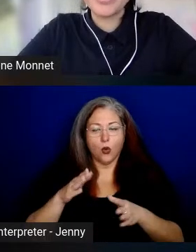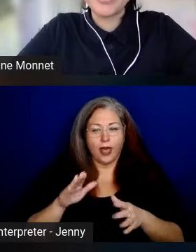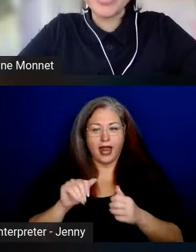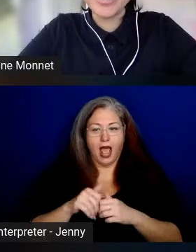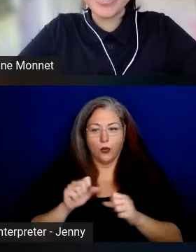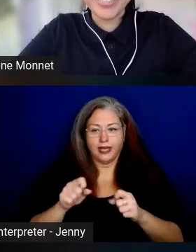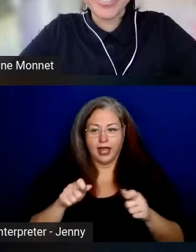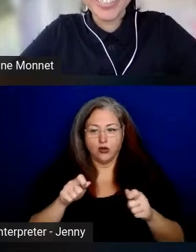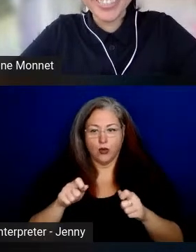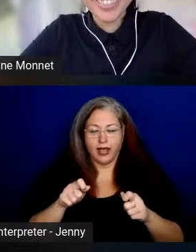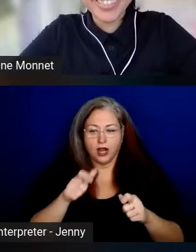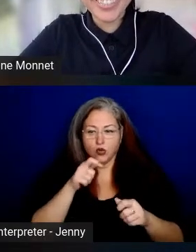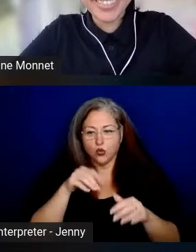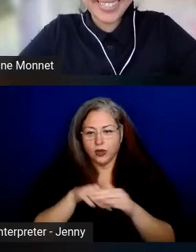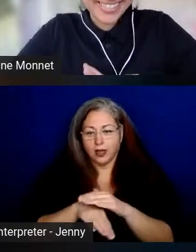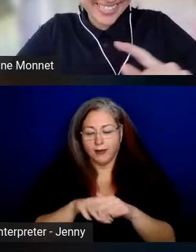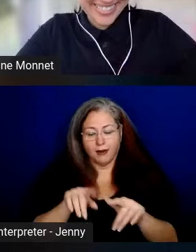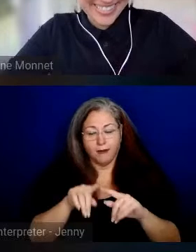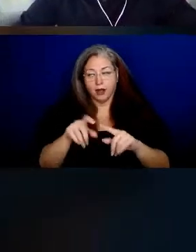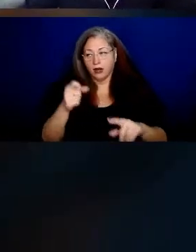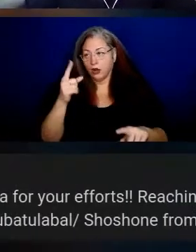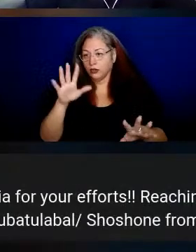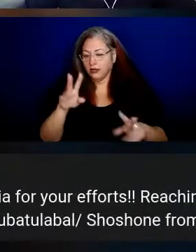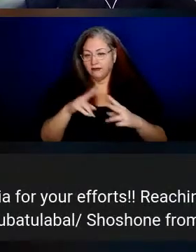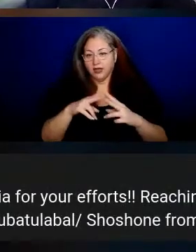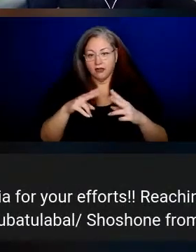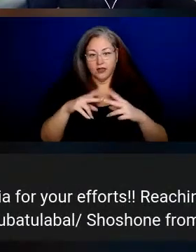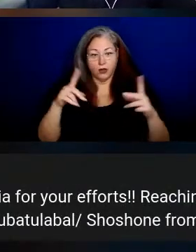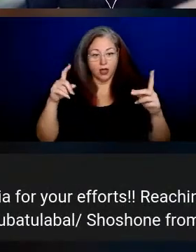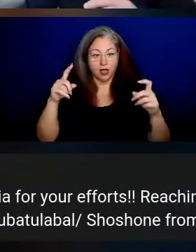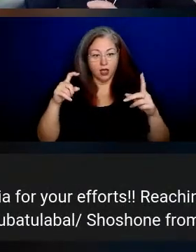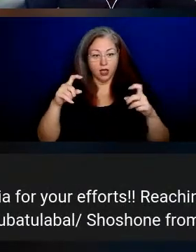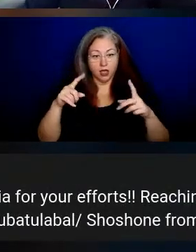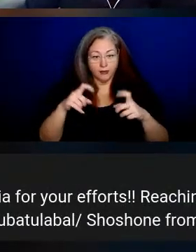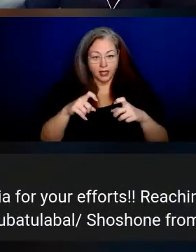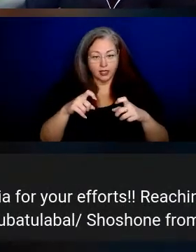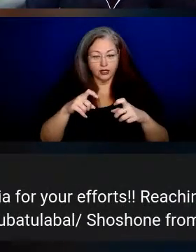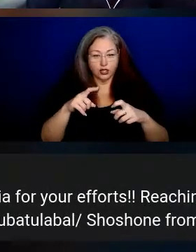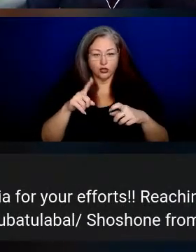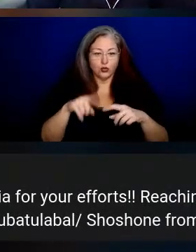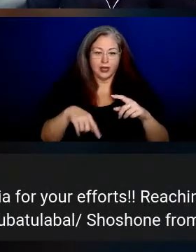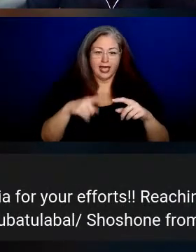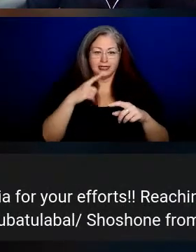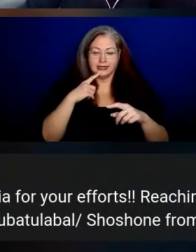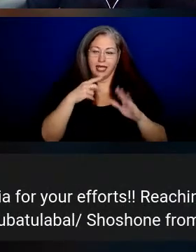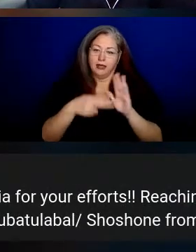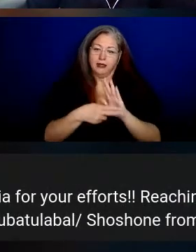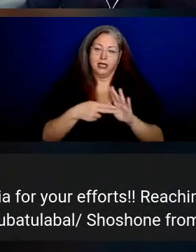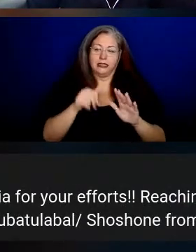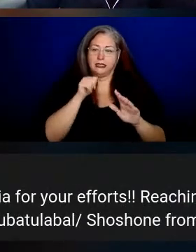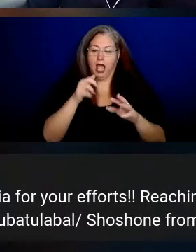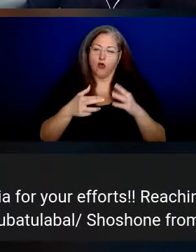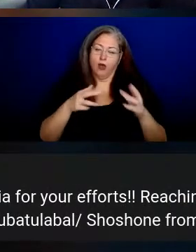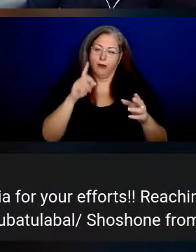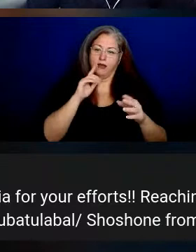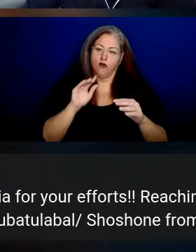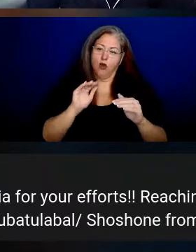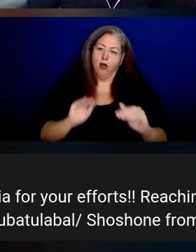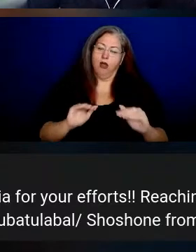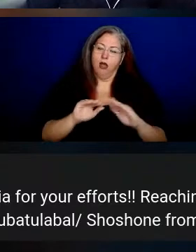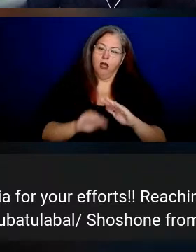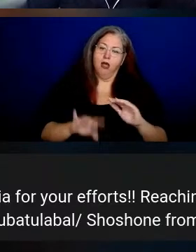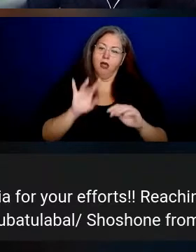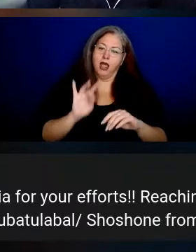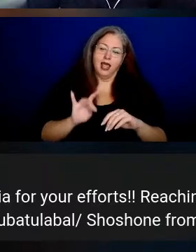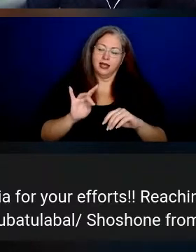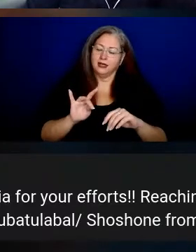So but it's complicated, you know, and you can't do that. You can't just say not recommended for minors and leave it at that. You know, there's this responsibility you have